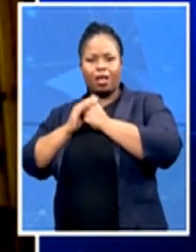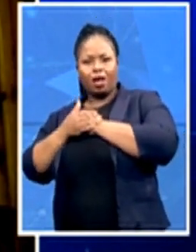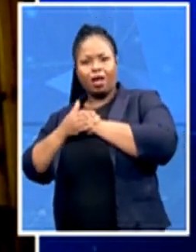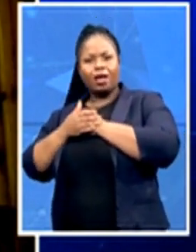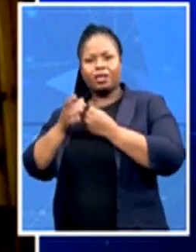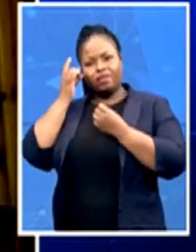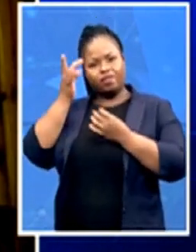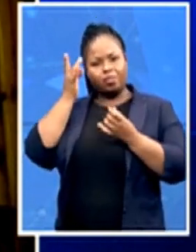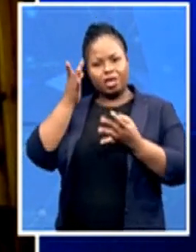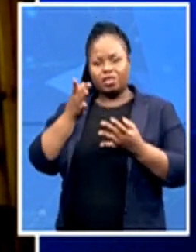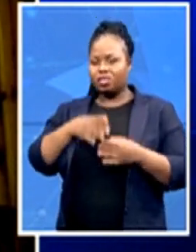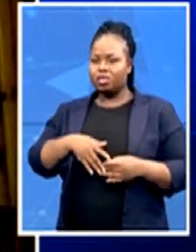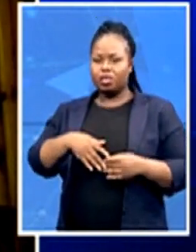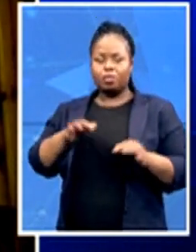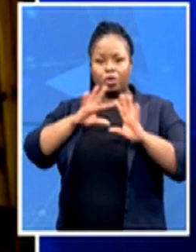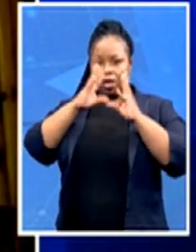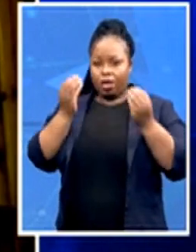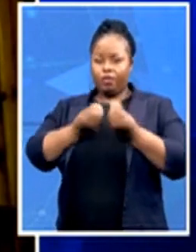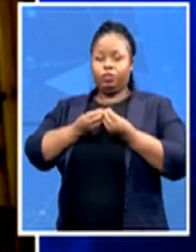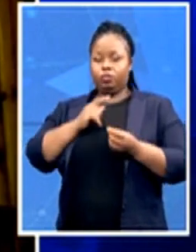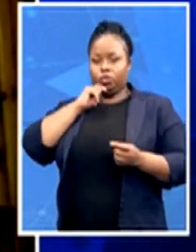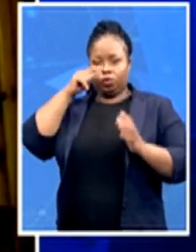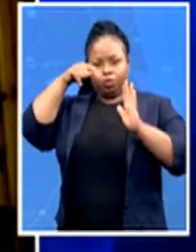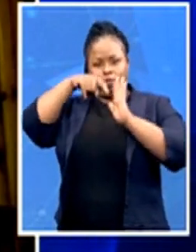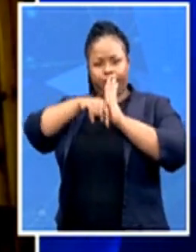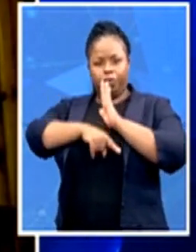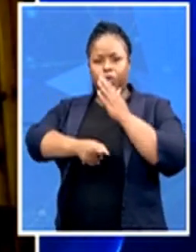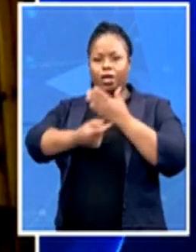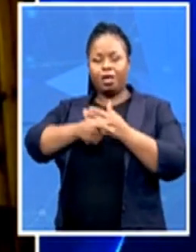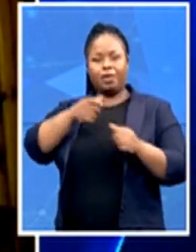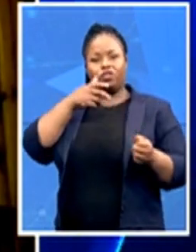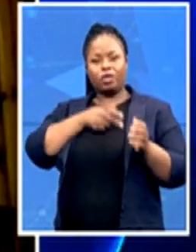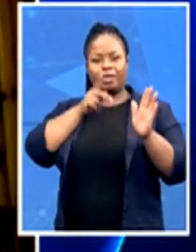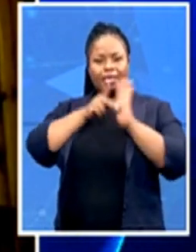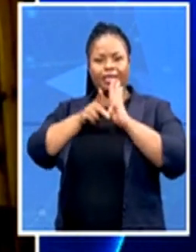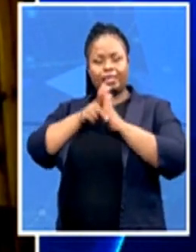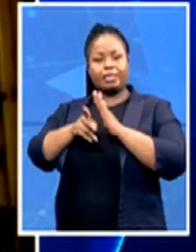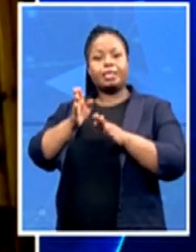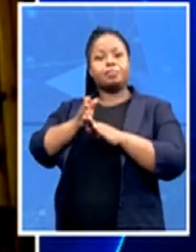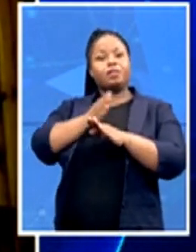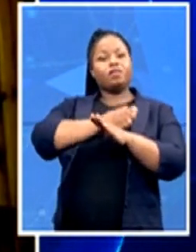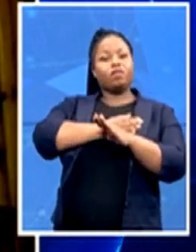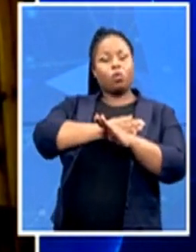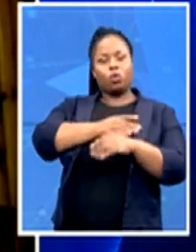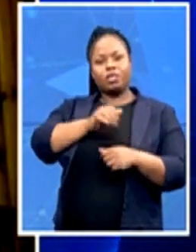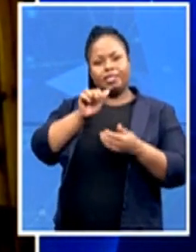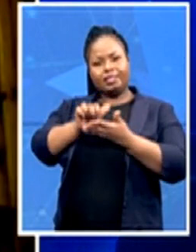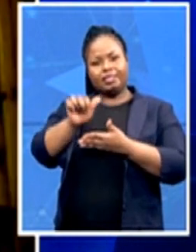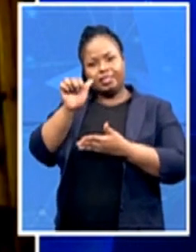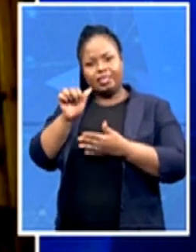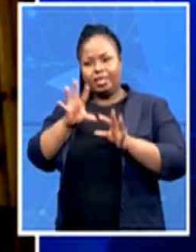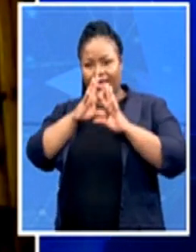circumstances of the massacre, the build up, the actual massacre, what happened after the massacre is still not known.